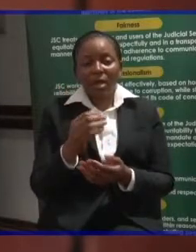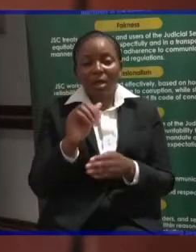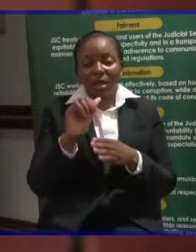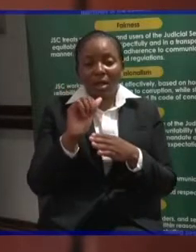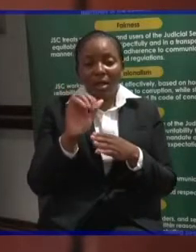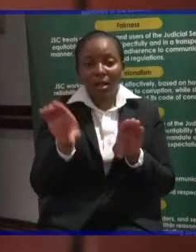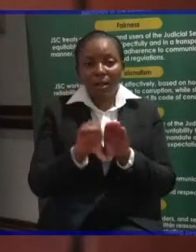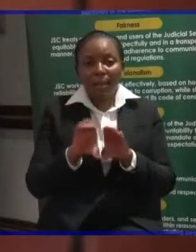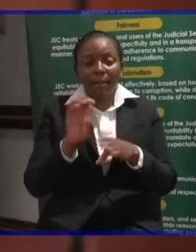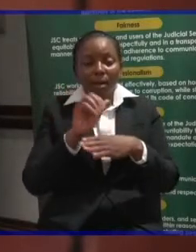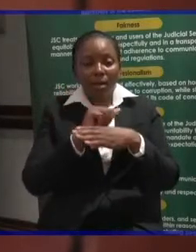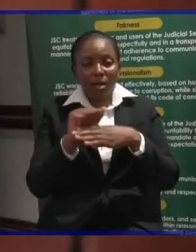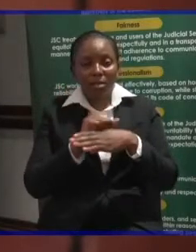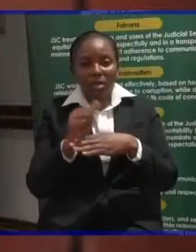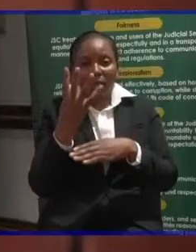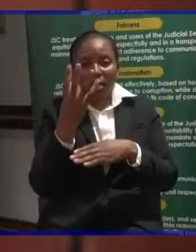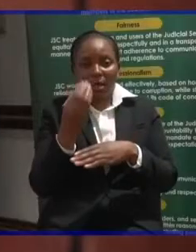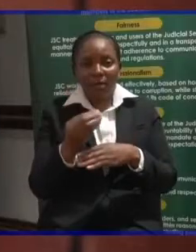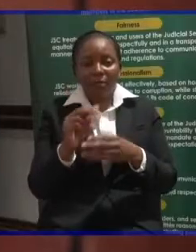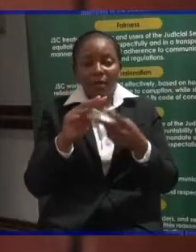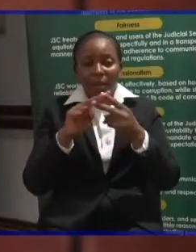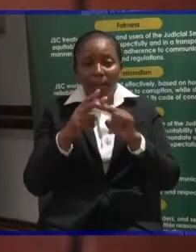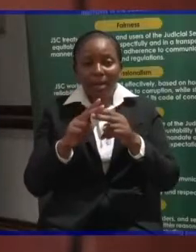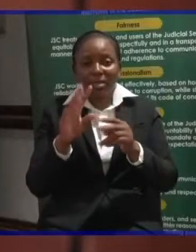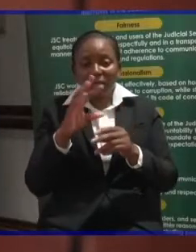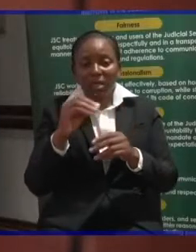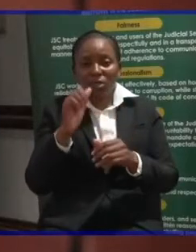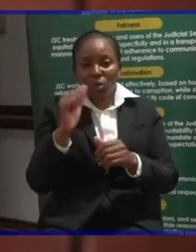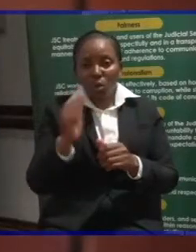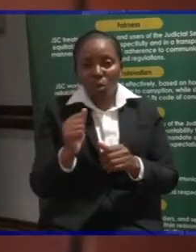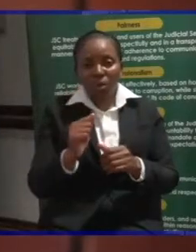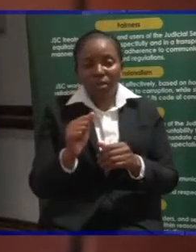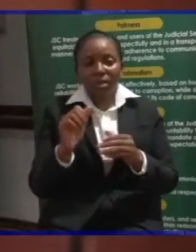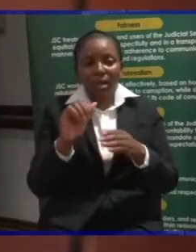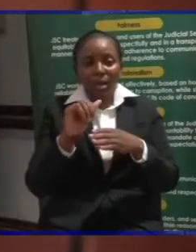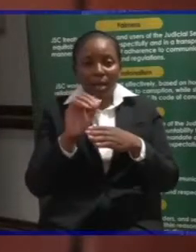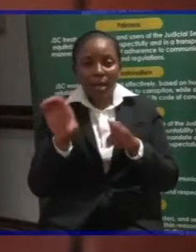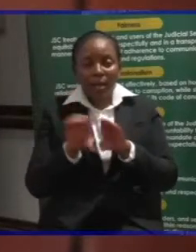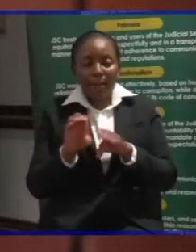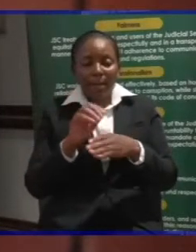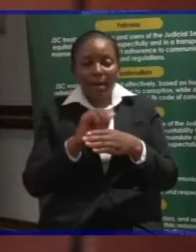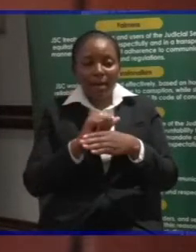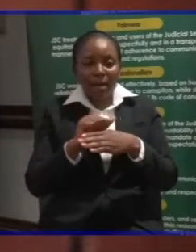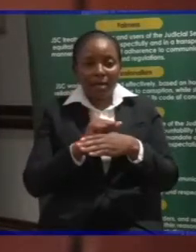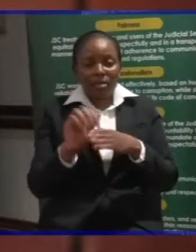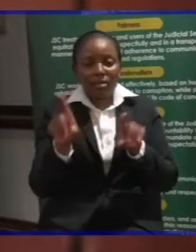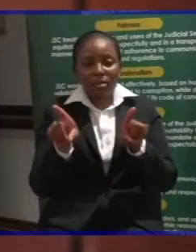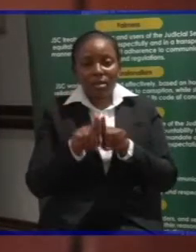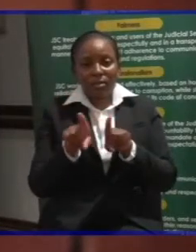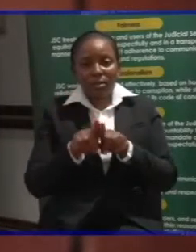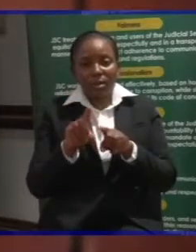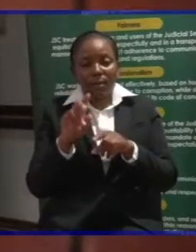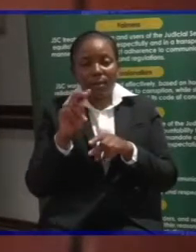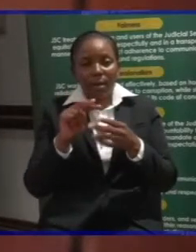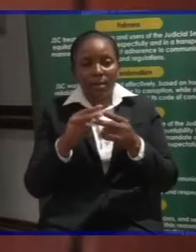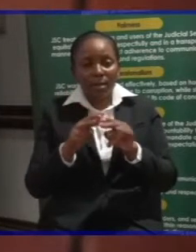I have the amendment and the old Labour Act. So from the amendment, I saw the similar